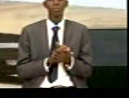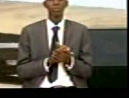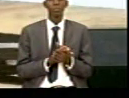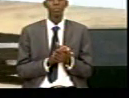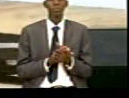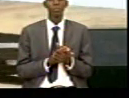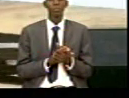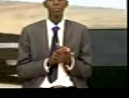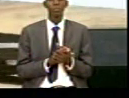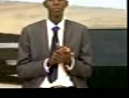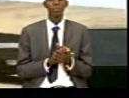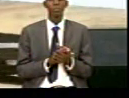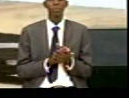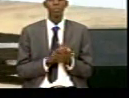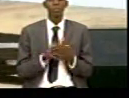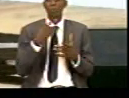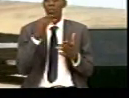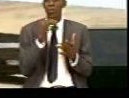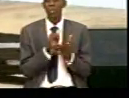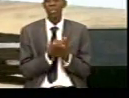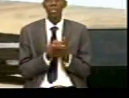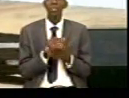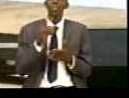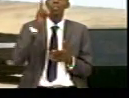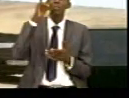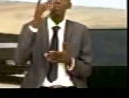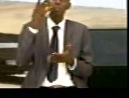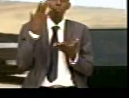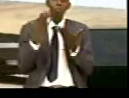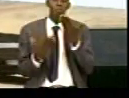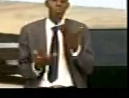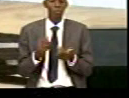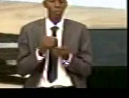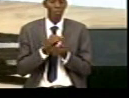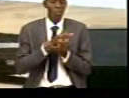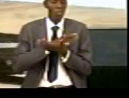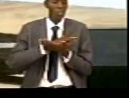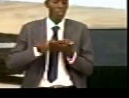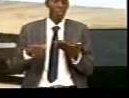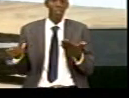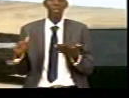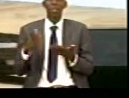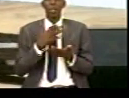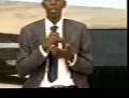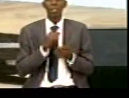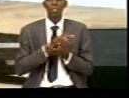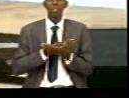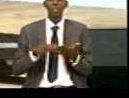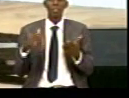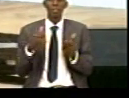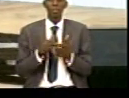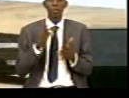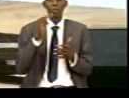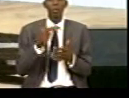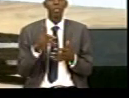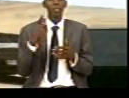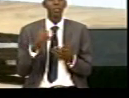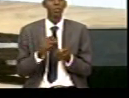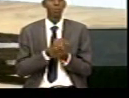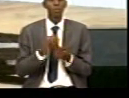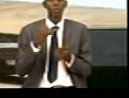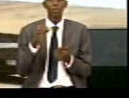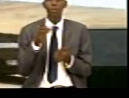it says that he might sanctify and cleanse it with the washing of water by the